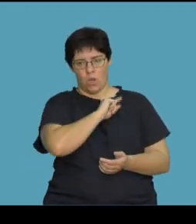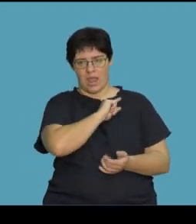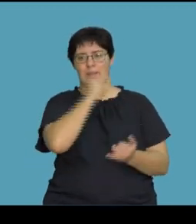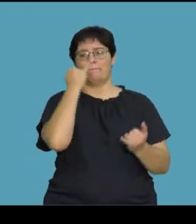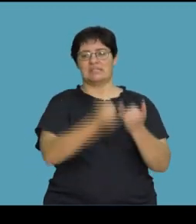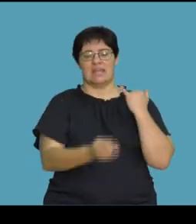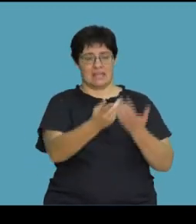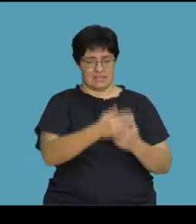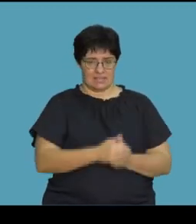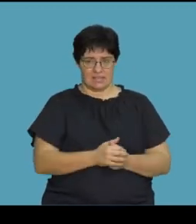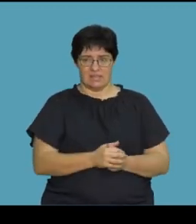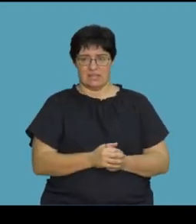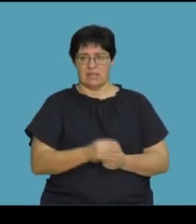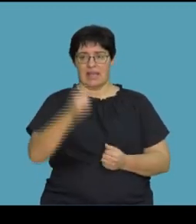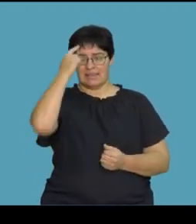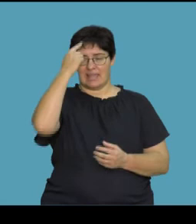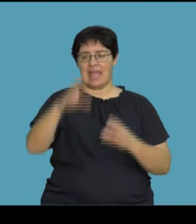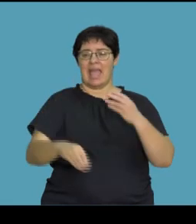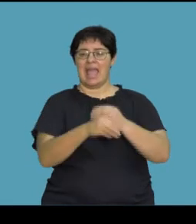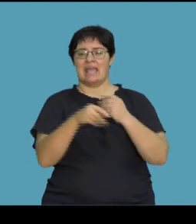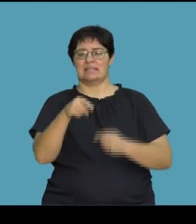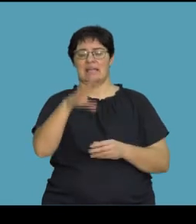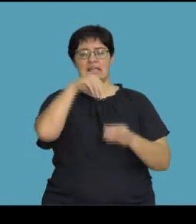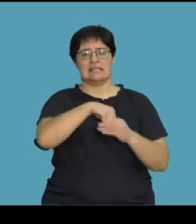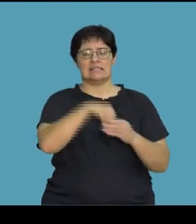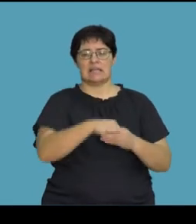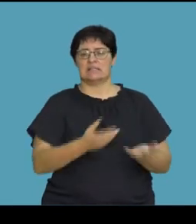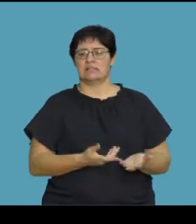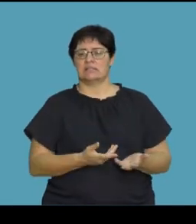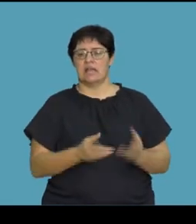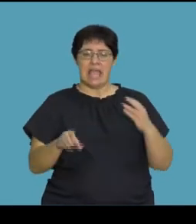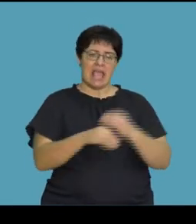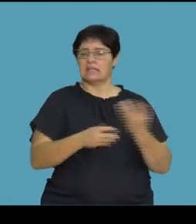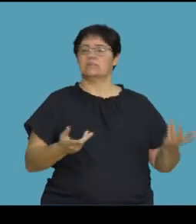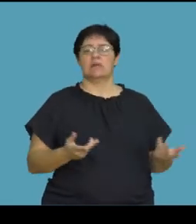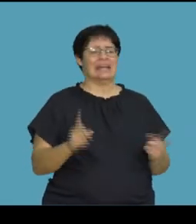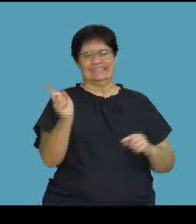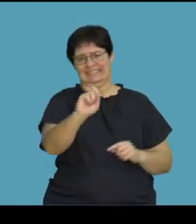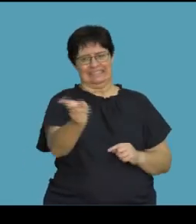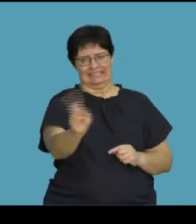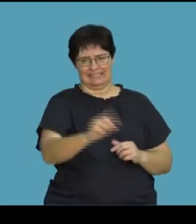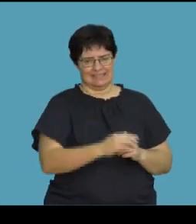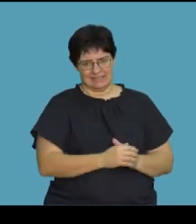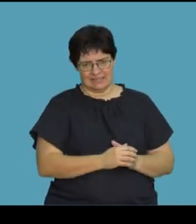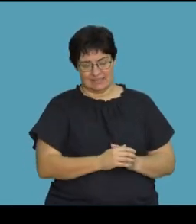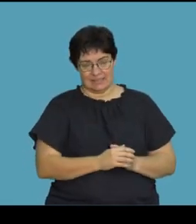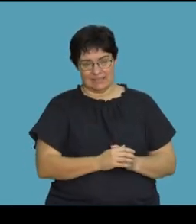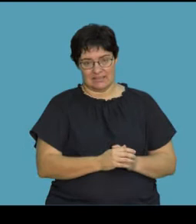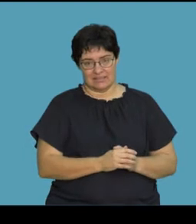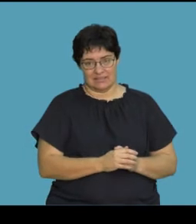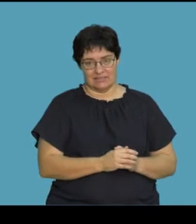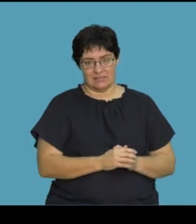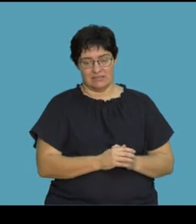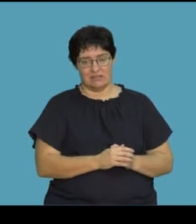one of the mistakes that you guys make. You think you can add what is inside there and what is inside there. I think maybe a